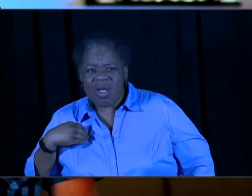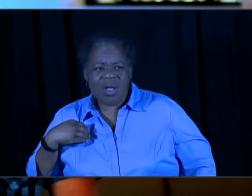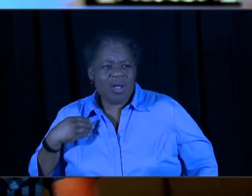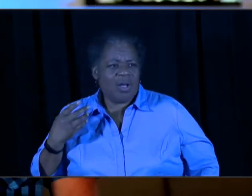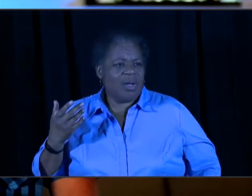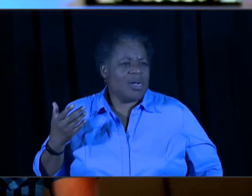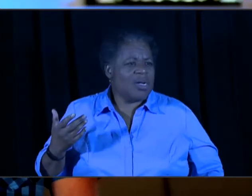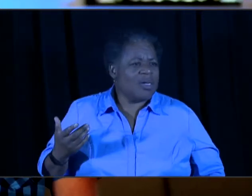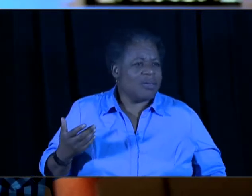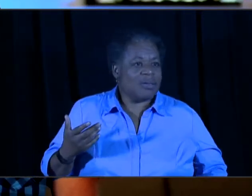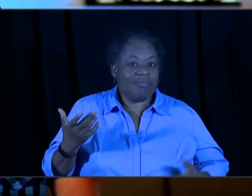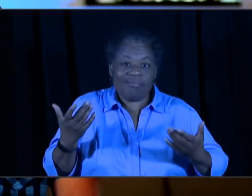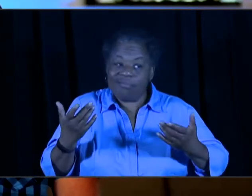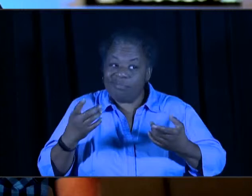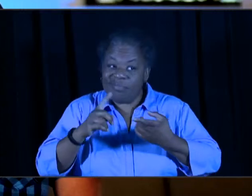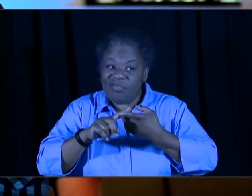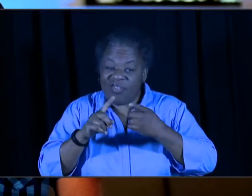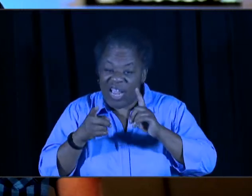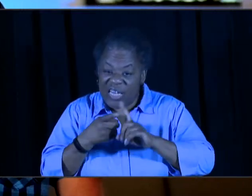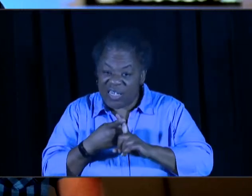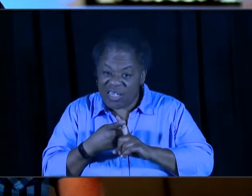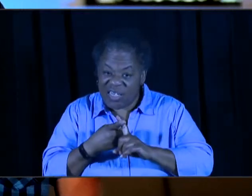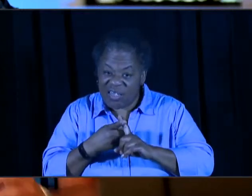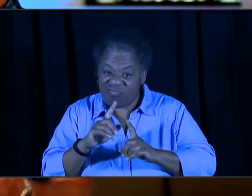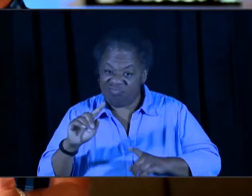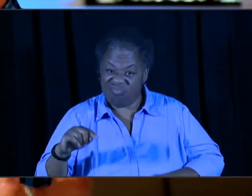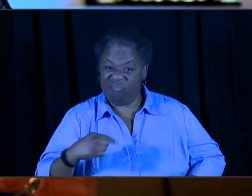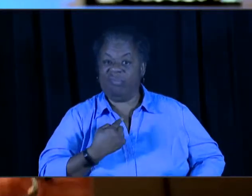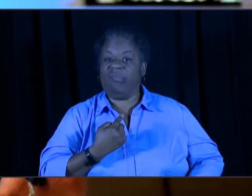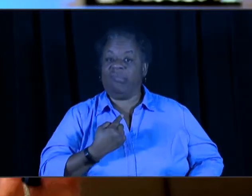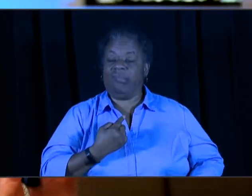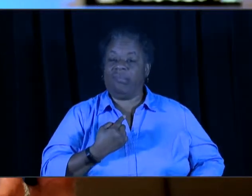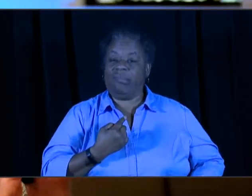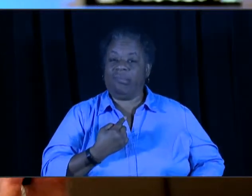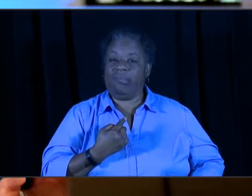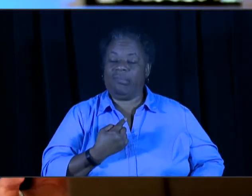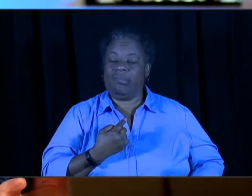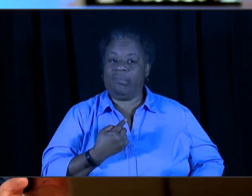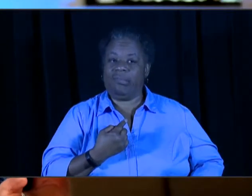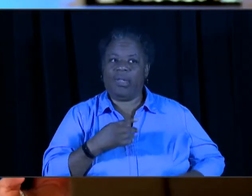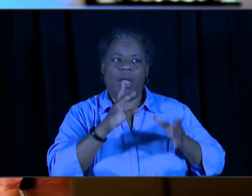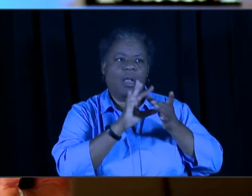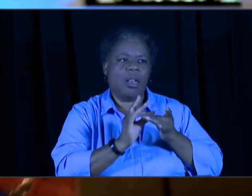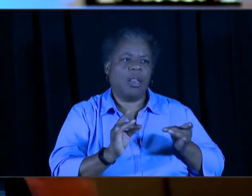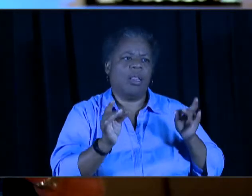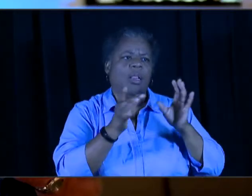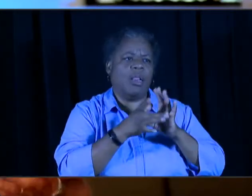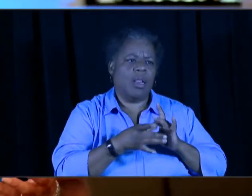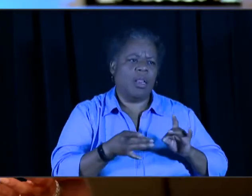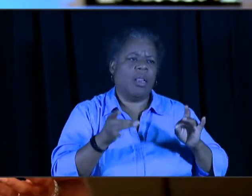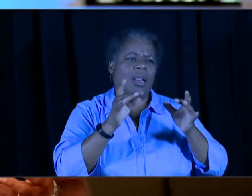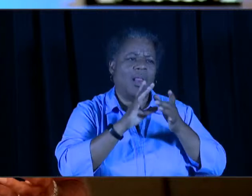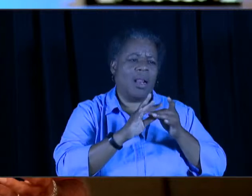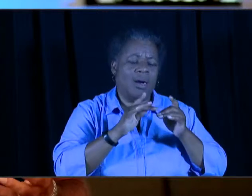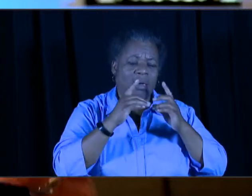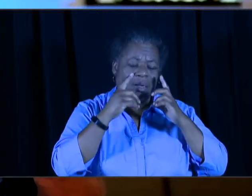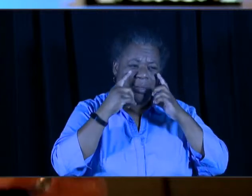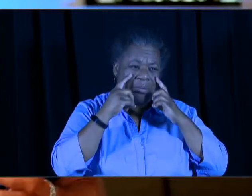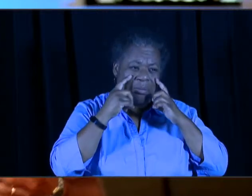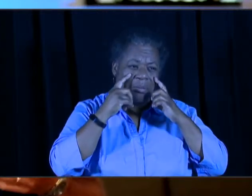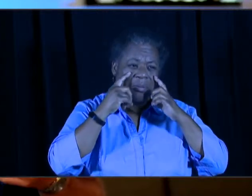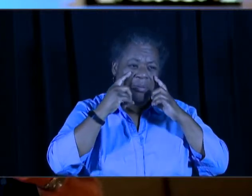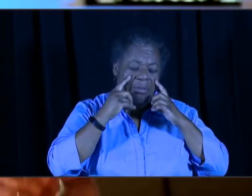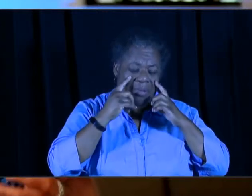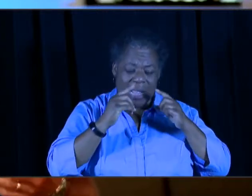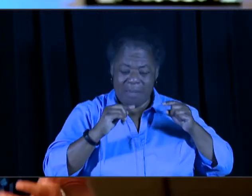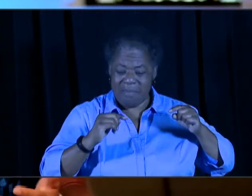even a so-called friend. And often they're telling me the story with tears in their eyes, with